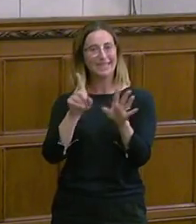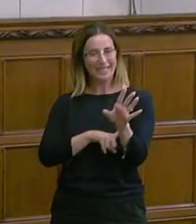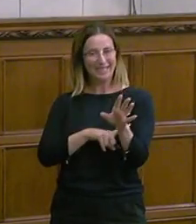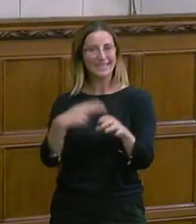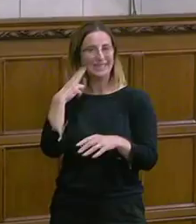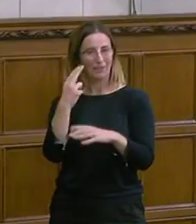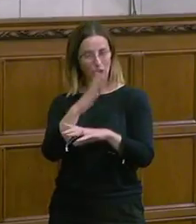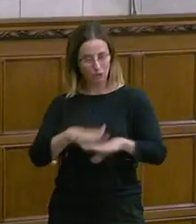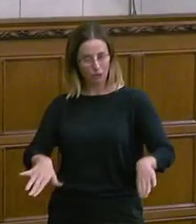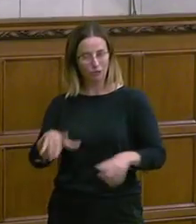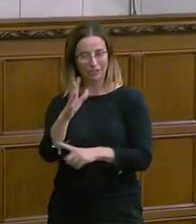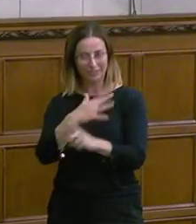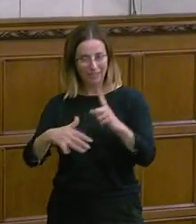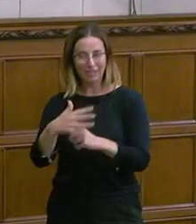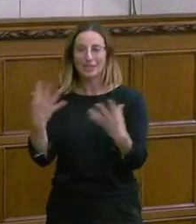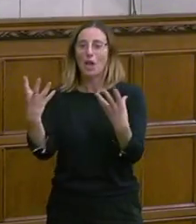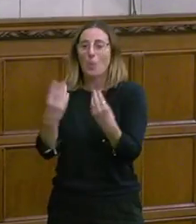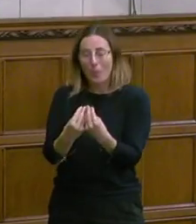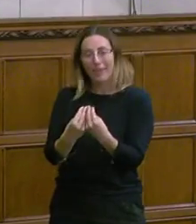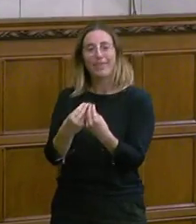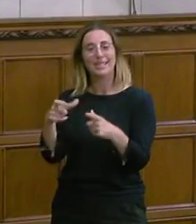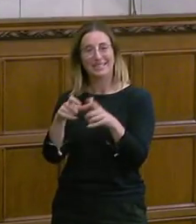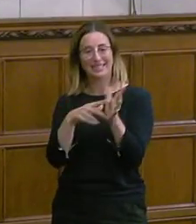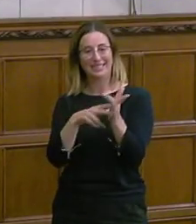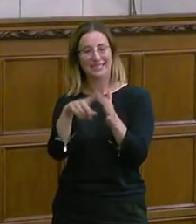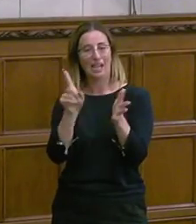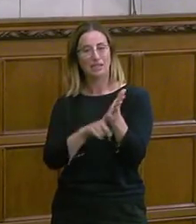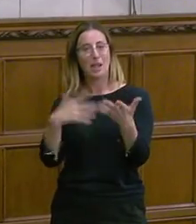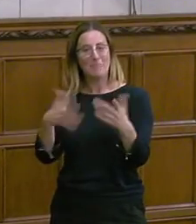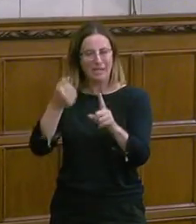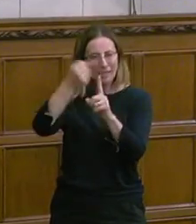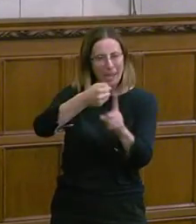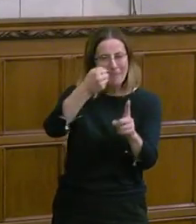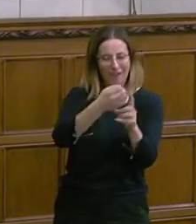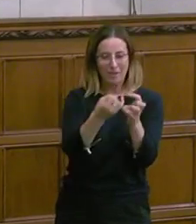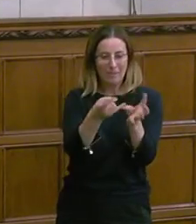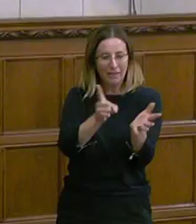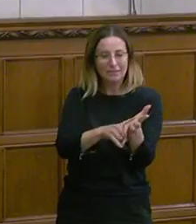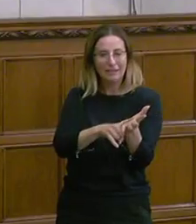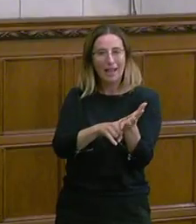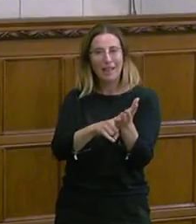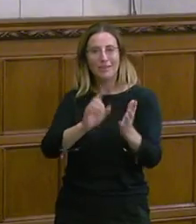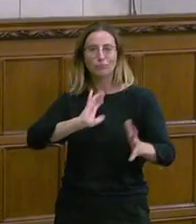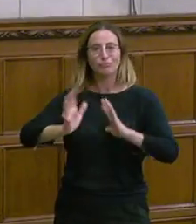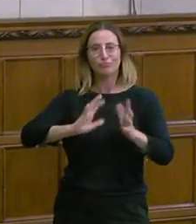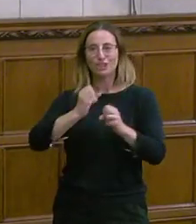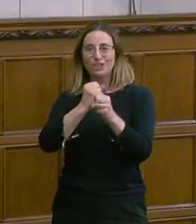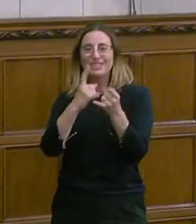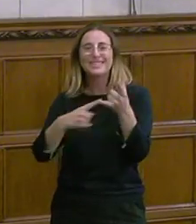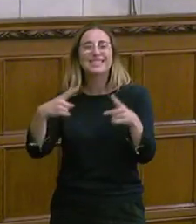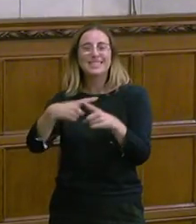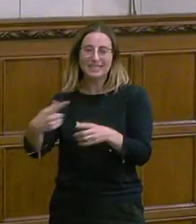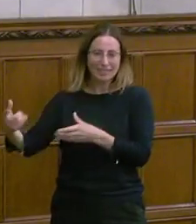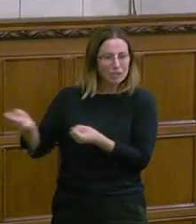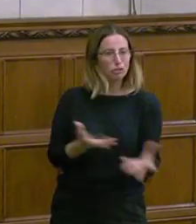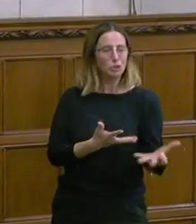been campaigning for the introduction of a GCSE in British Sign Language as soon as possible. They made their case